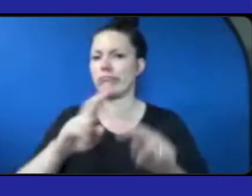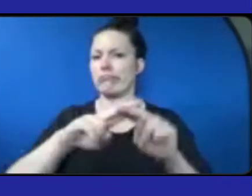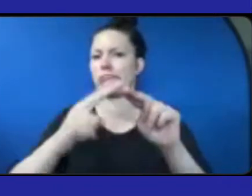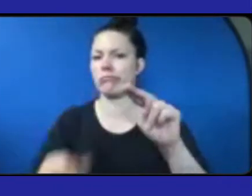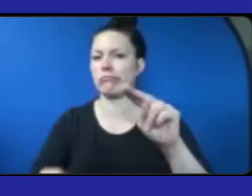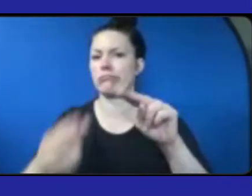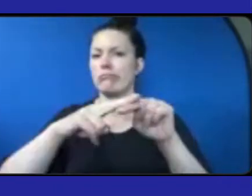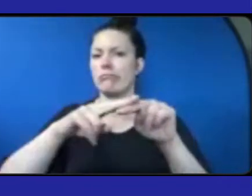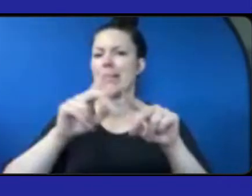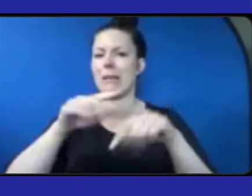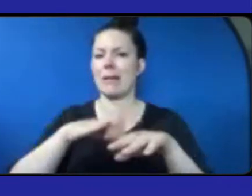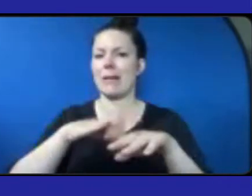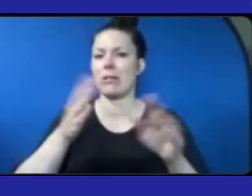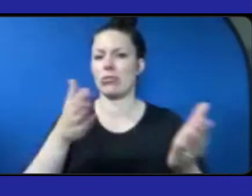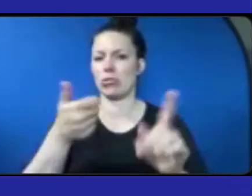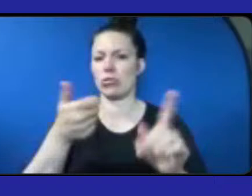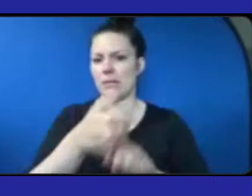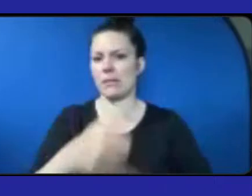require.